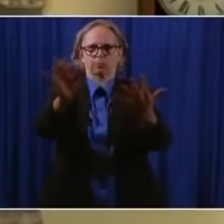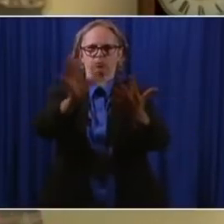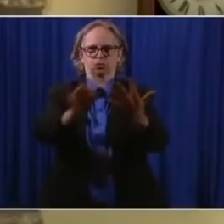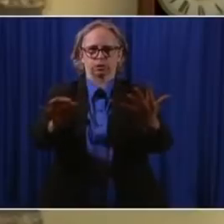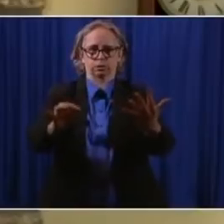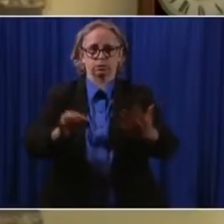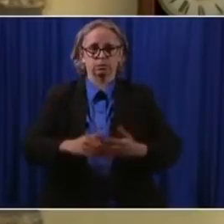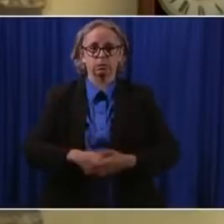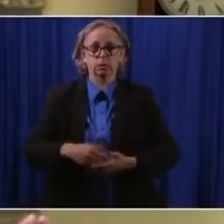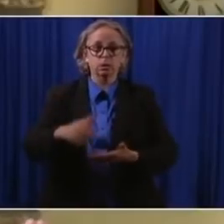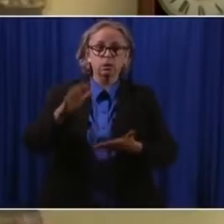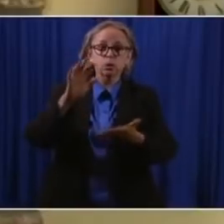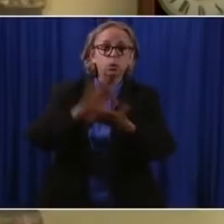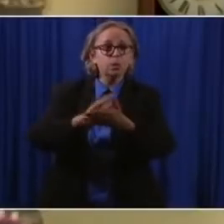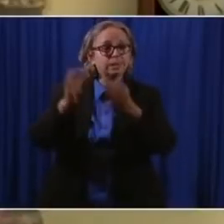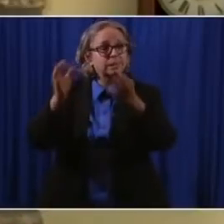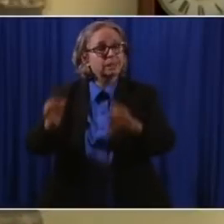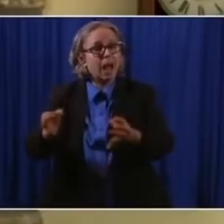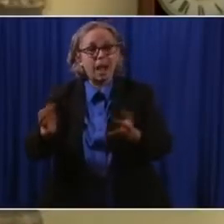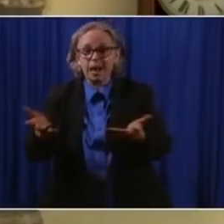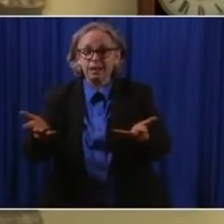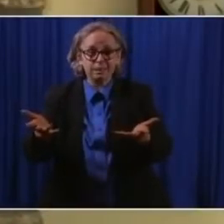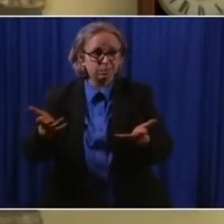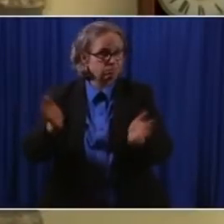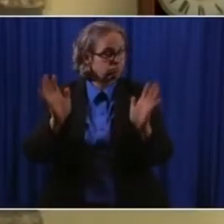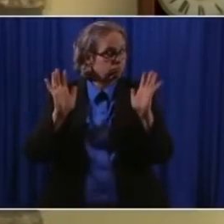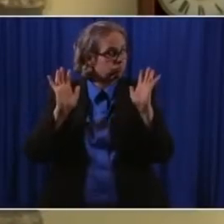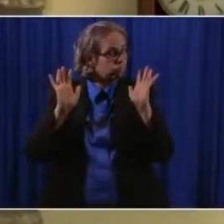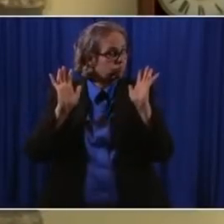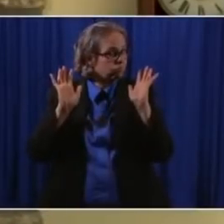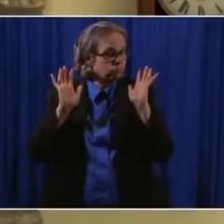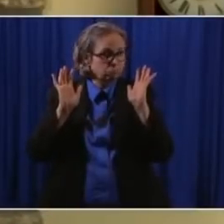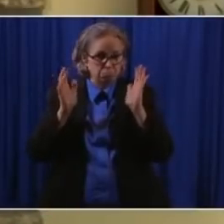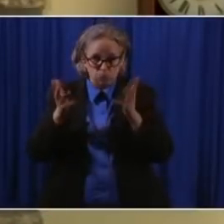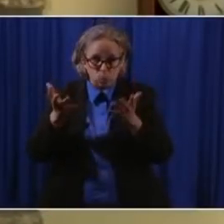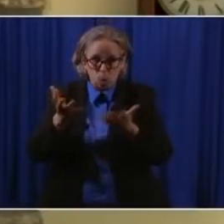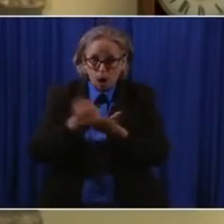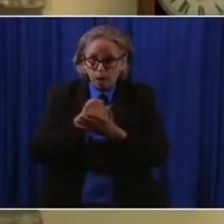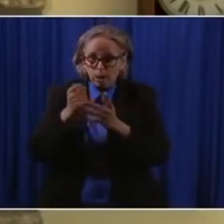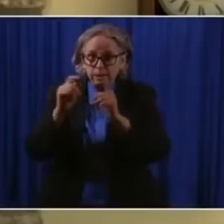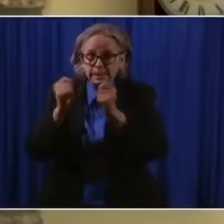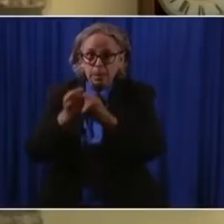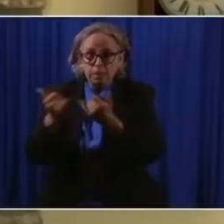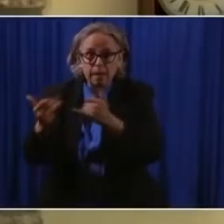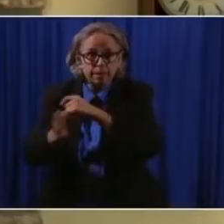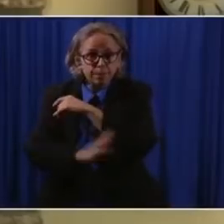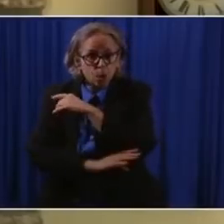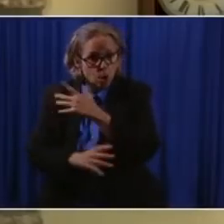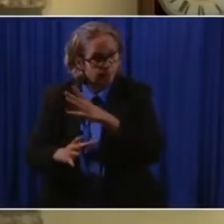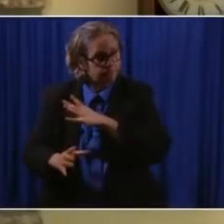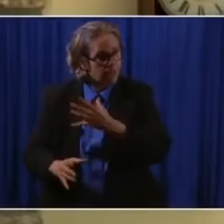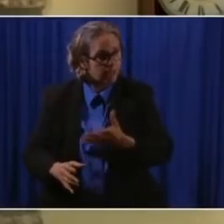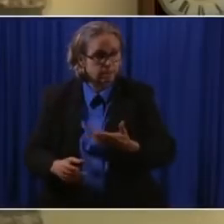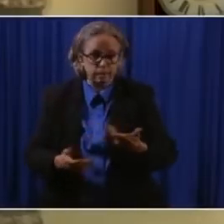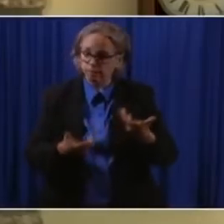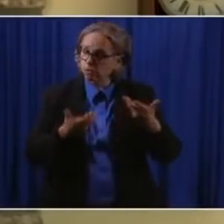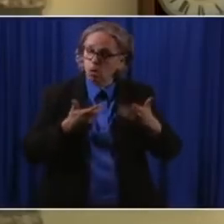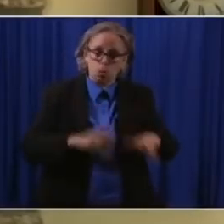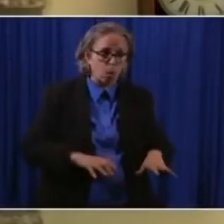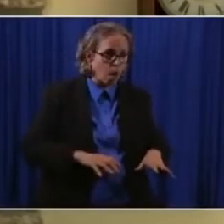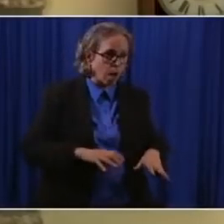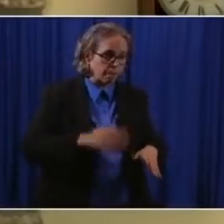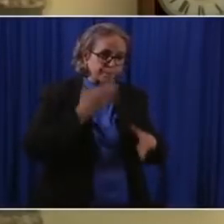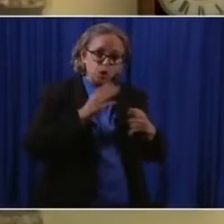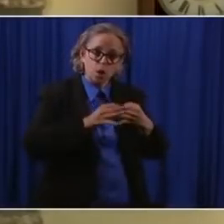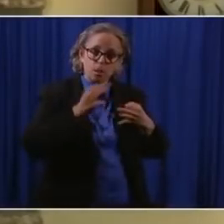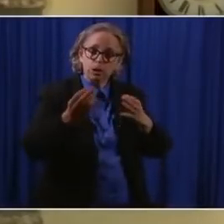their football team playing or their soccer team playing this fall, they can try to do it in the spring. They can do that. We're not interfering with that.